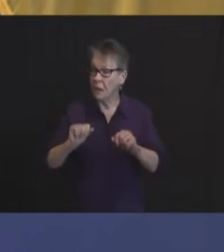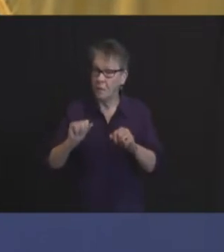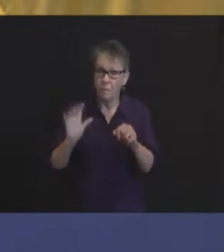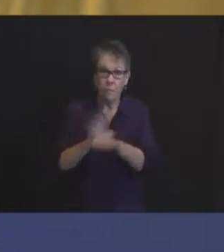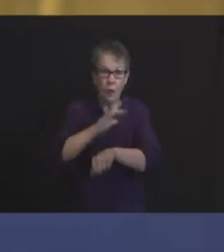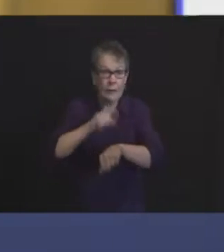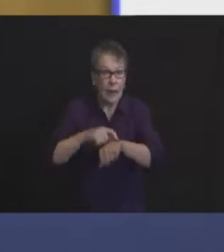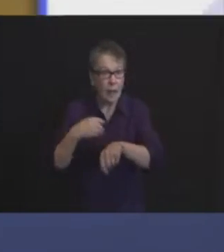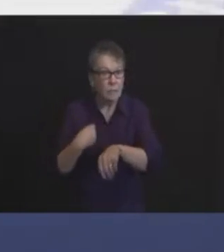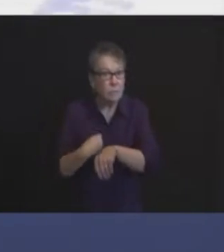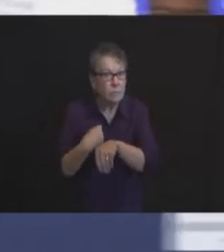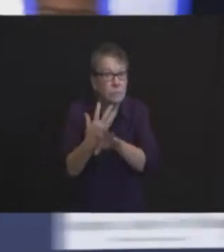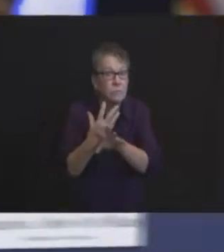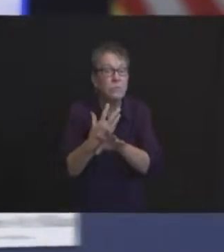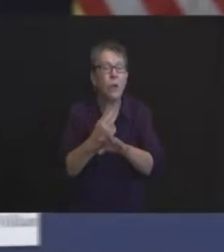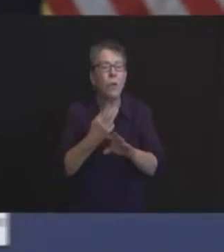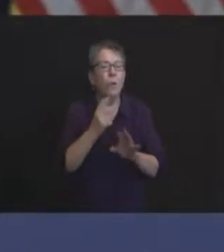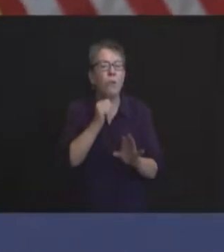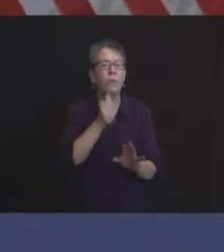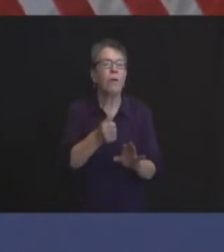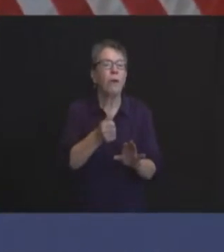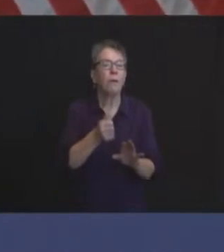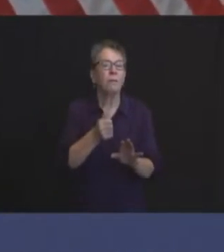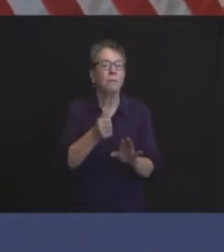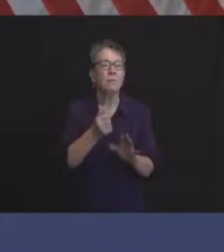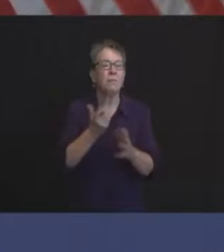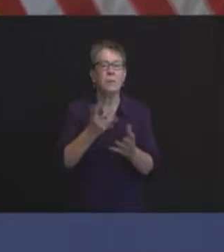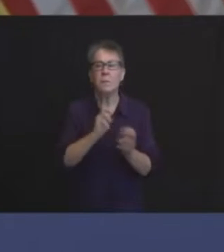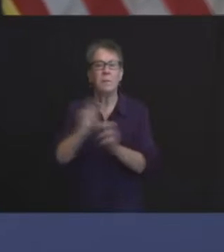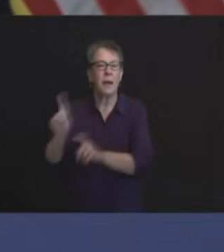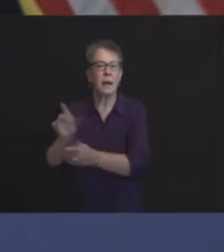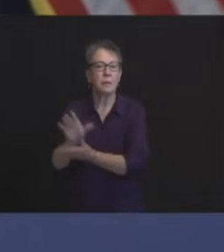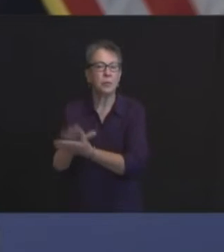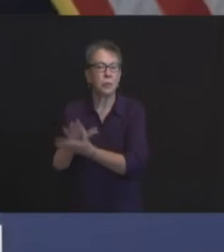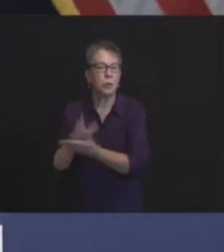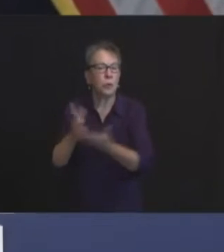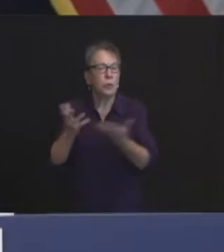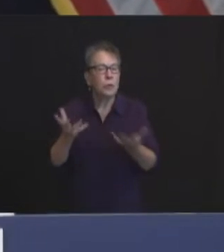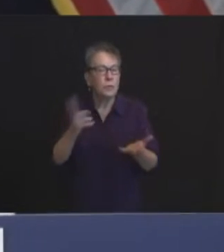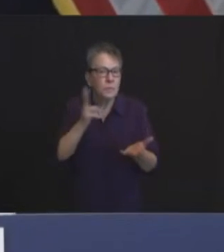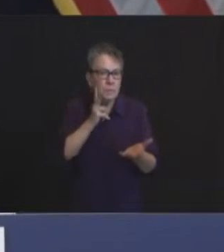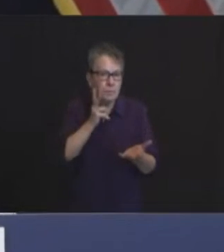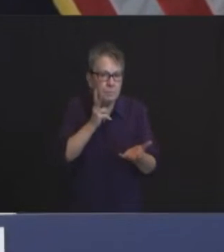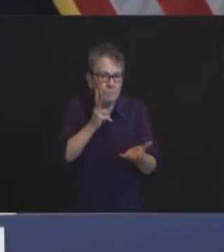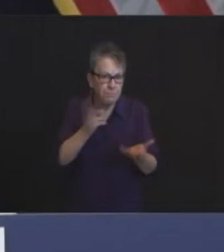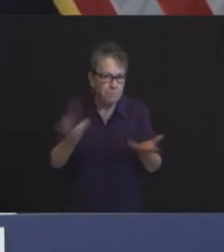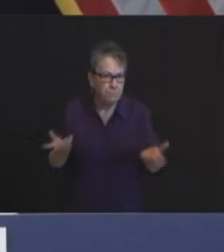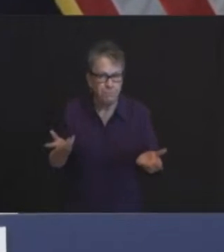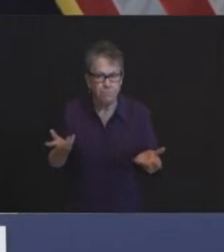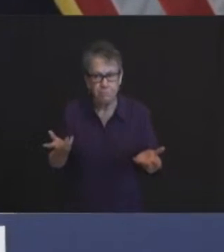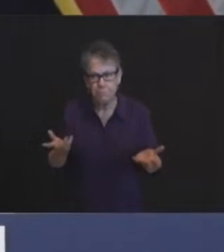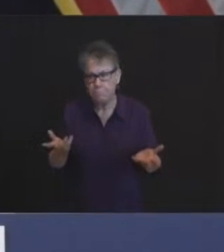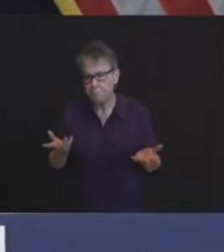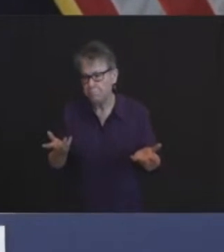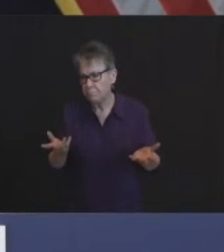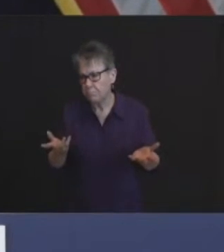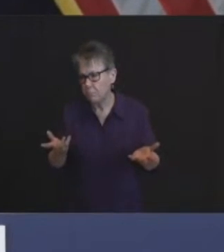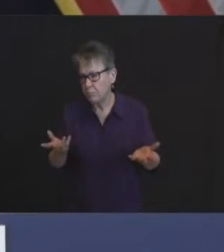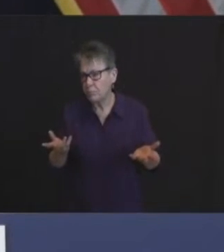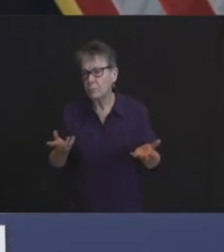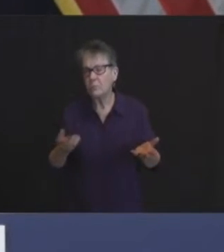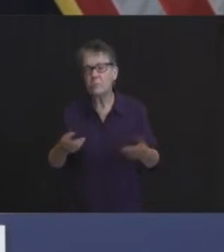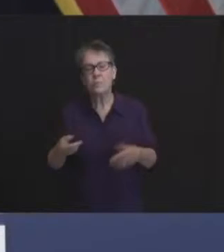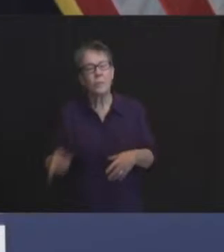testing? I'd like to speak to the standardized testing question. So we are planning to continue with